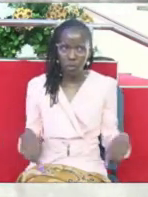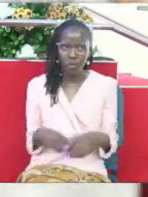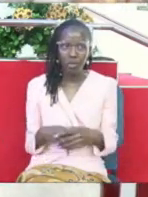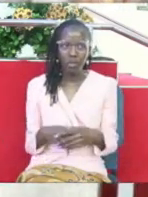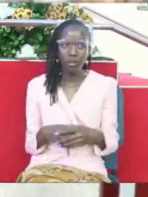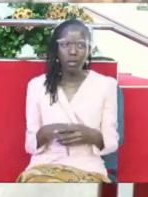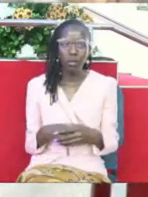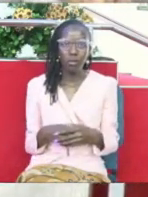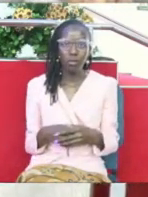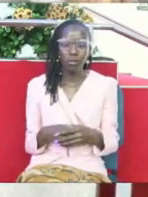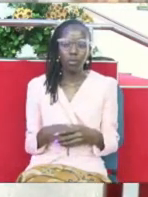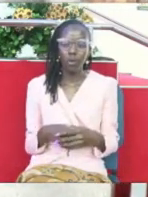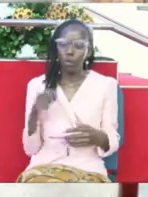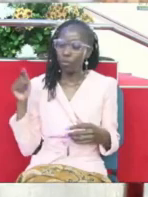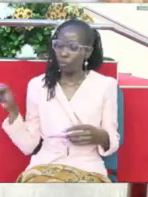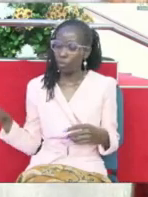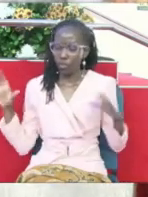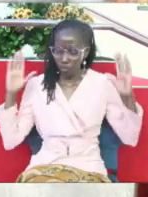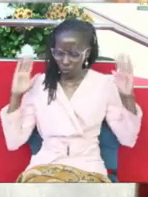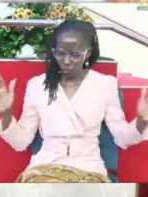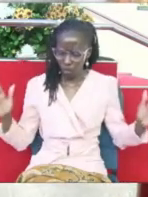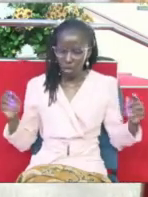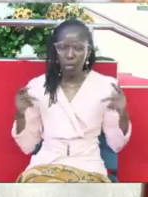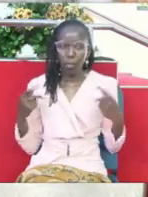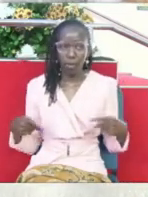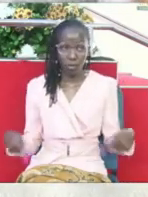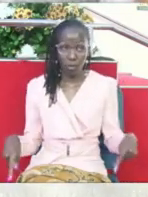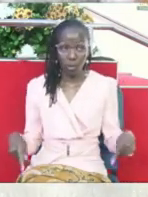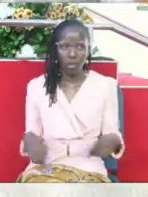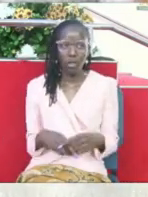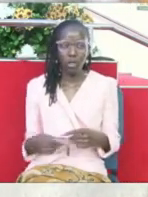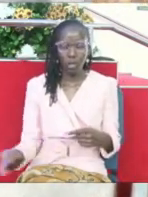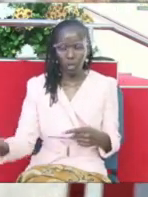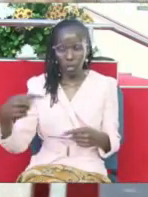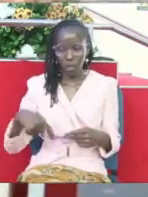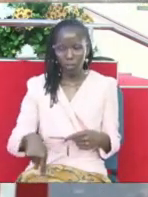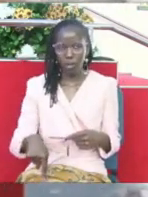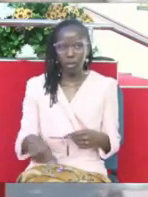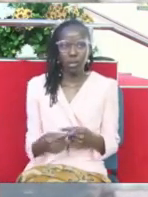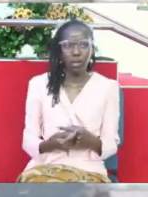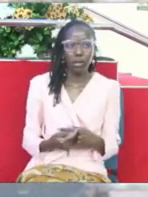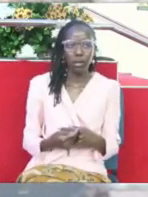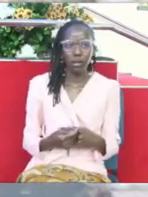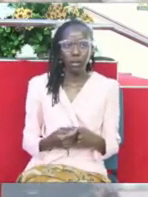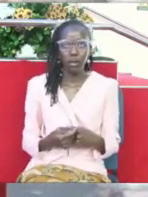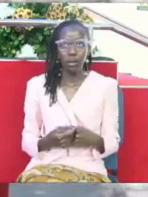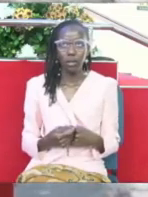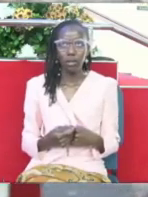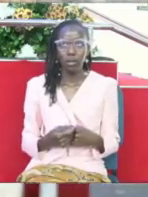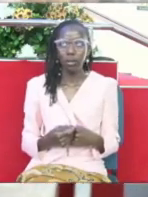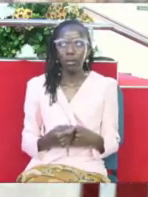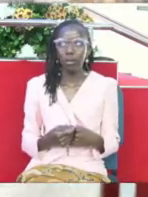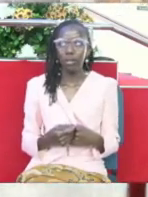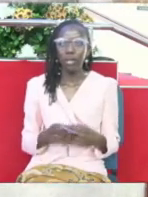mtu anaingia. And at a distance, na kwa umbali, begins screaming to the Israelite army. Akaanza kuwapigia wanajeshi wa Israeli